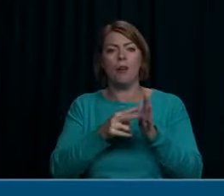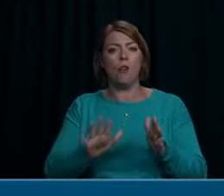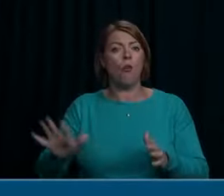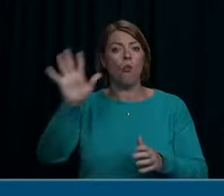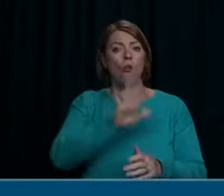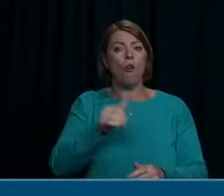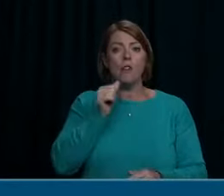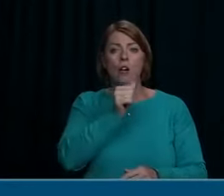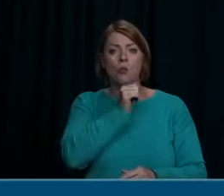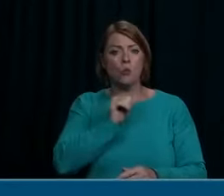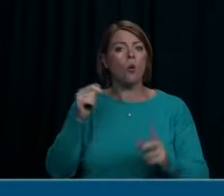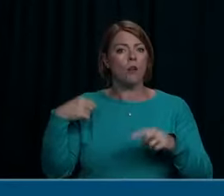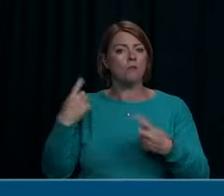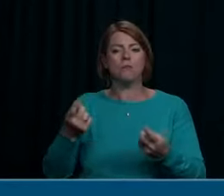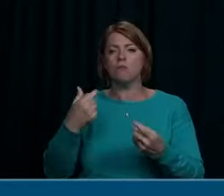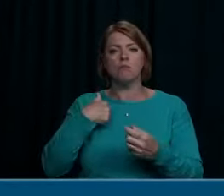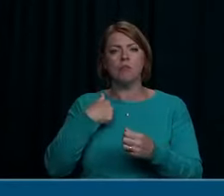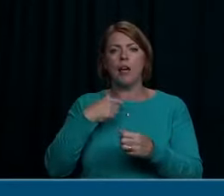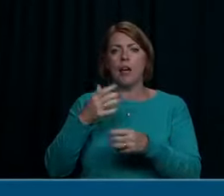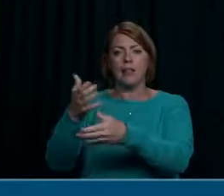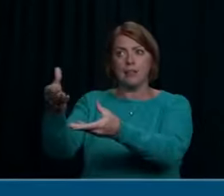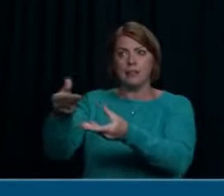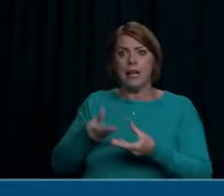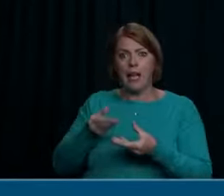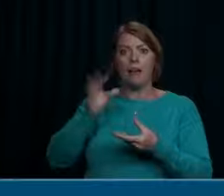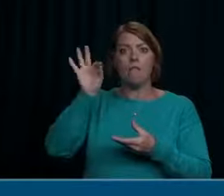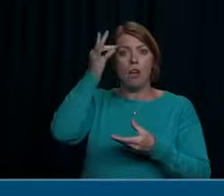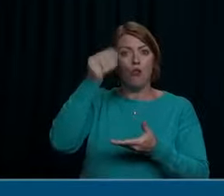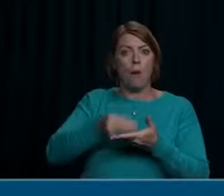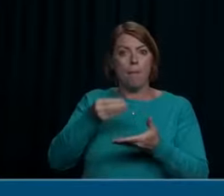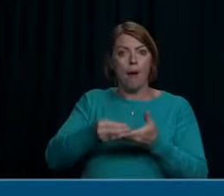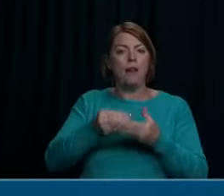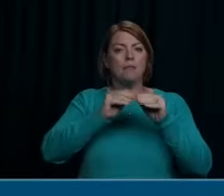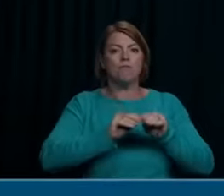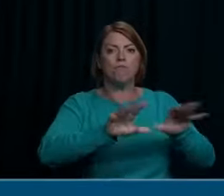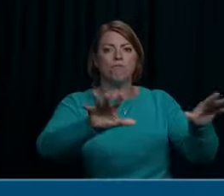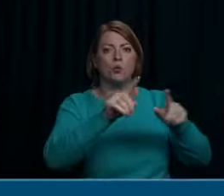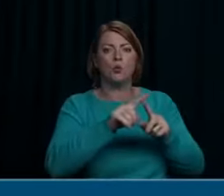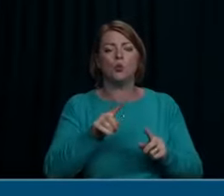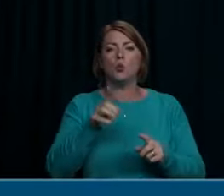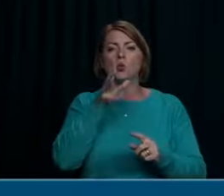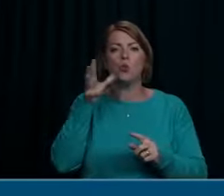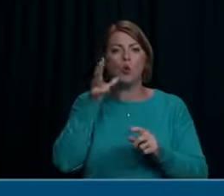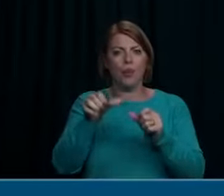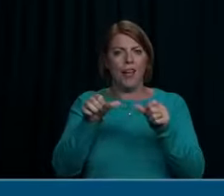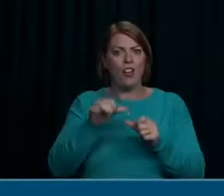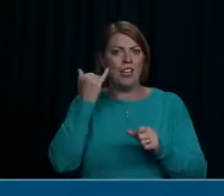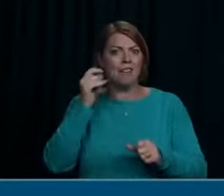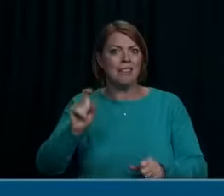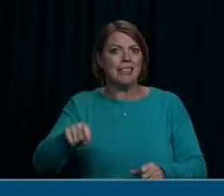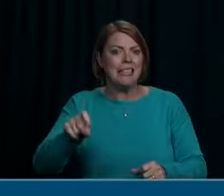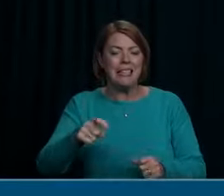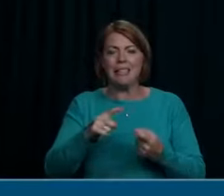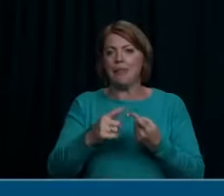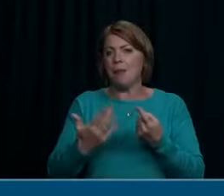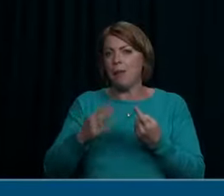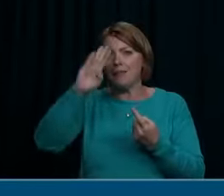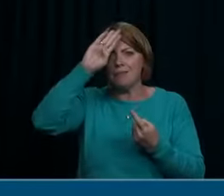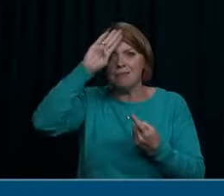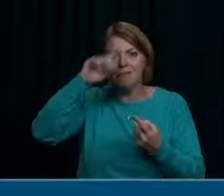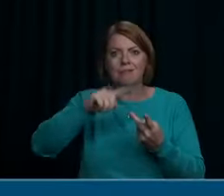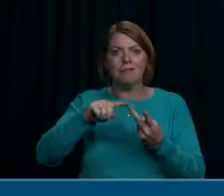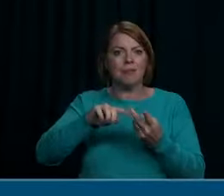state of Arizona, I was able to take federal dollars and put it into those rural areas to where they were in real need, whether it be fire departments,